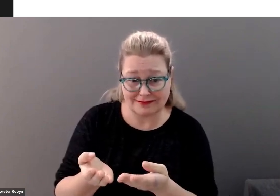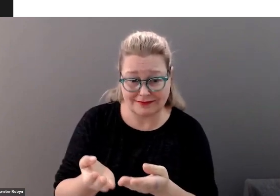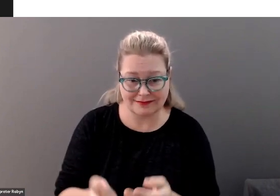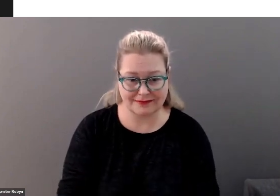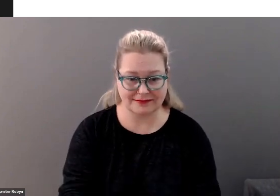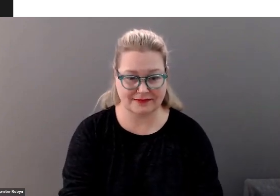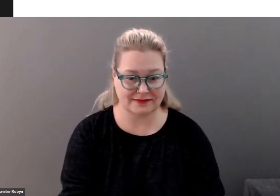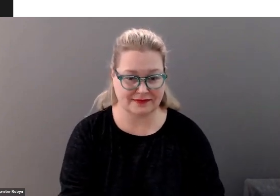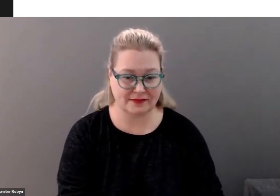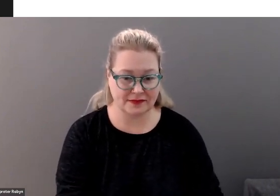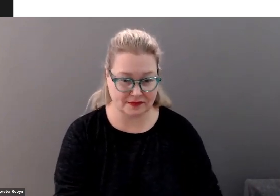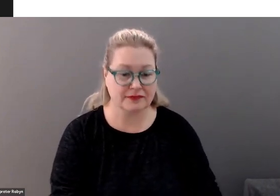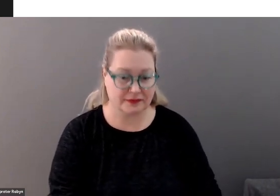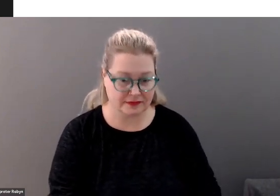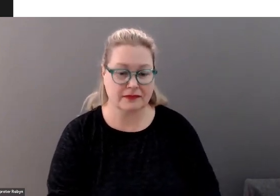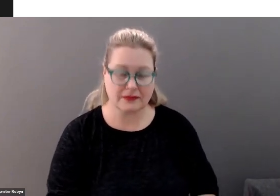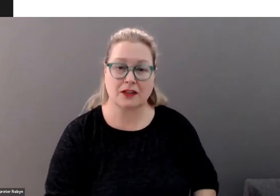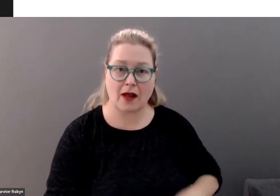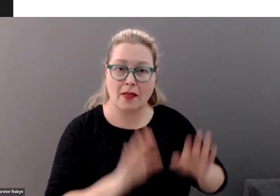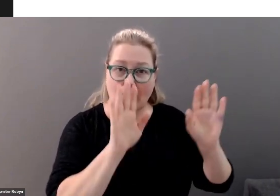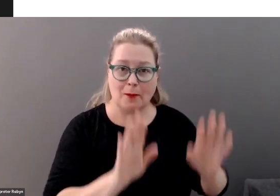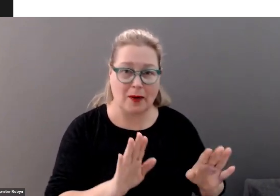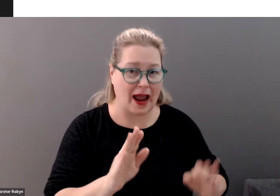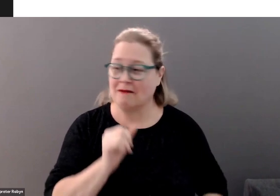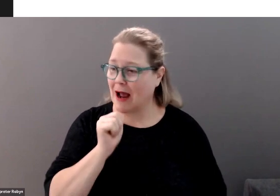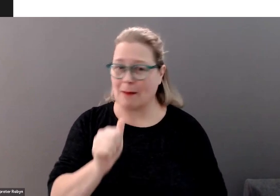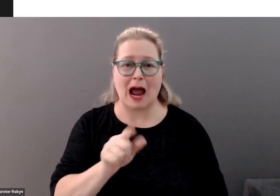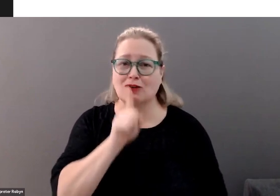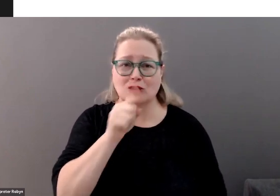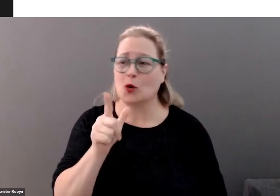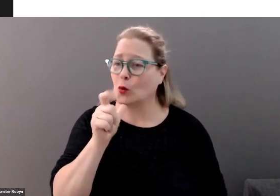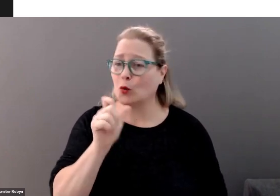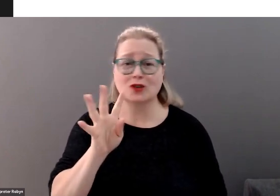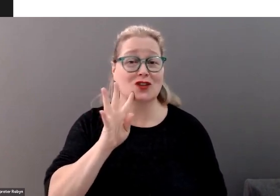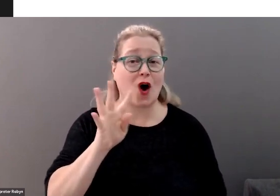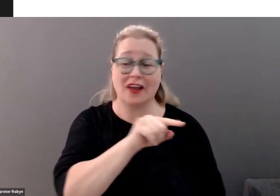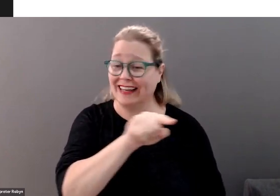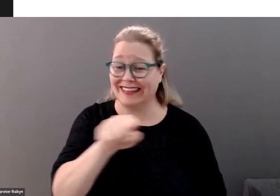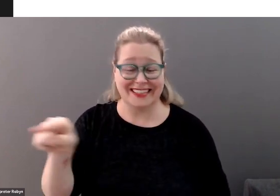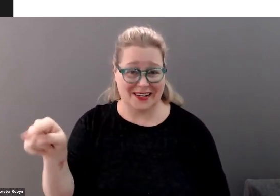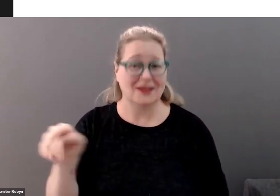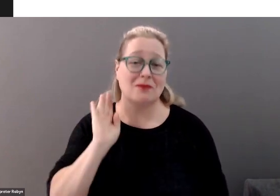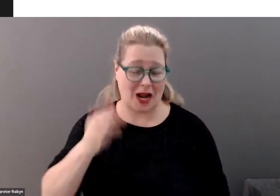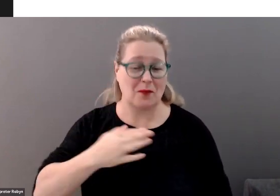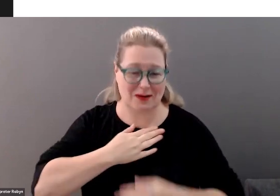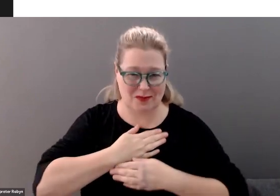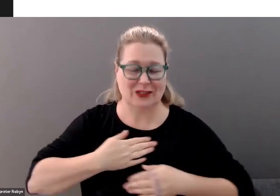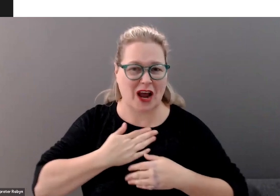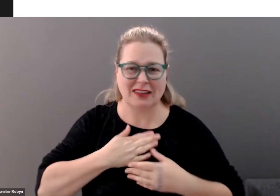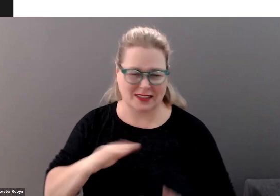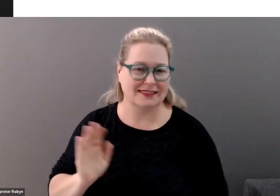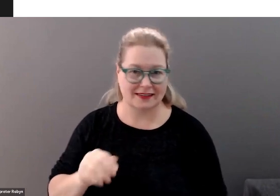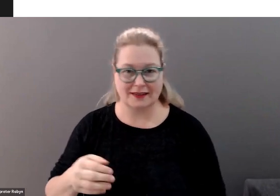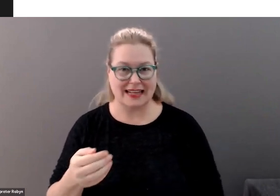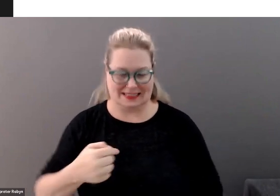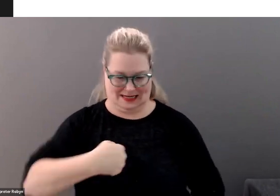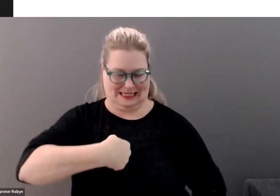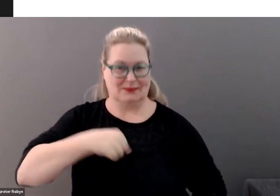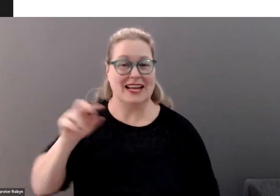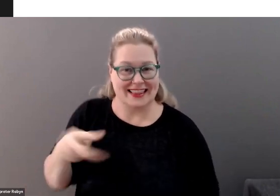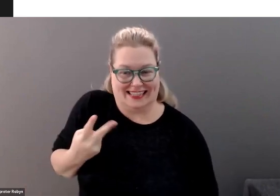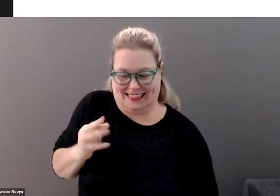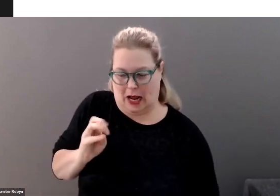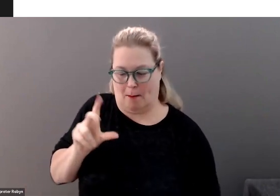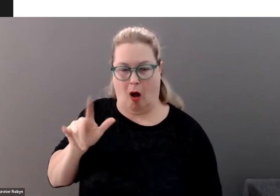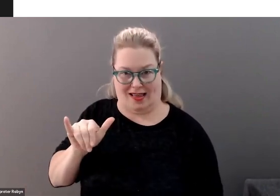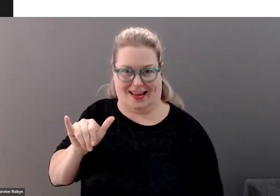That would be great. Not sure who was talking, but that would be appreciated. And I can It's just the say. other Molly. Let me do it right now. Oh, great. So Molly, I'll just say